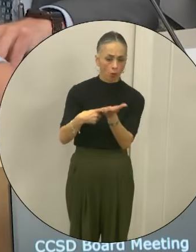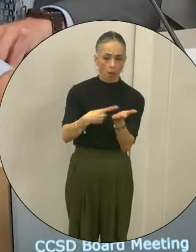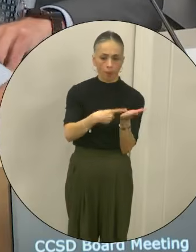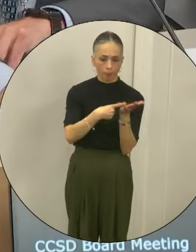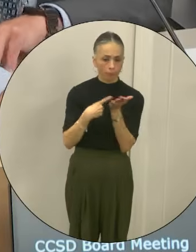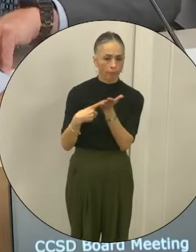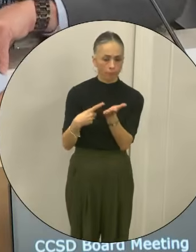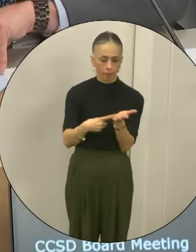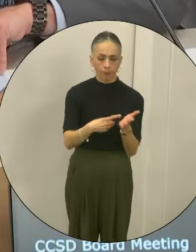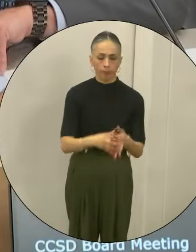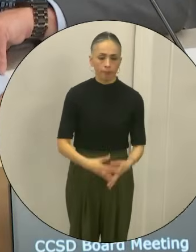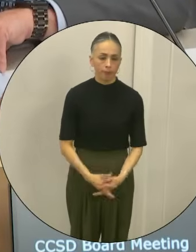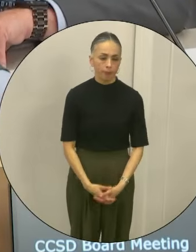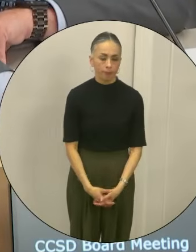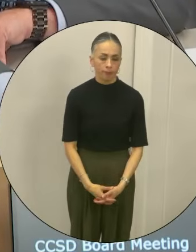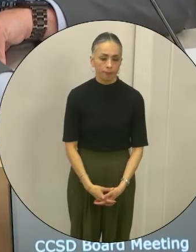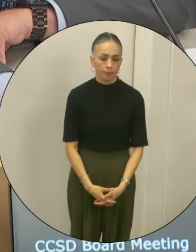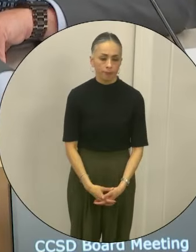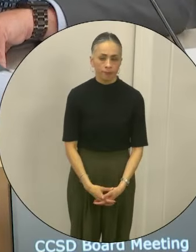conversations.